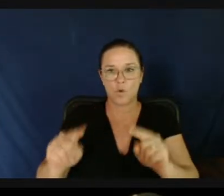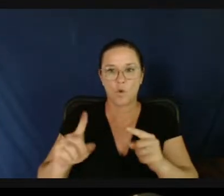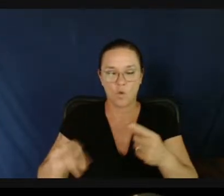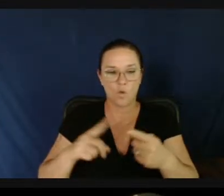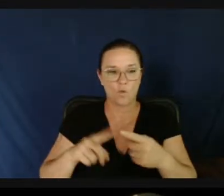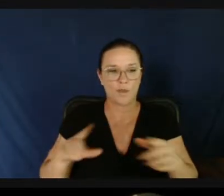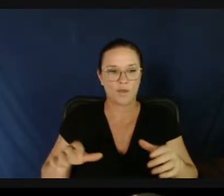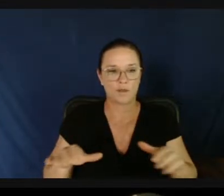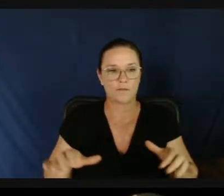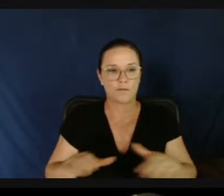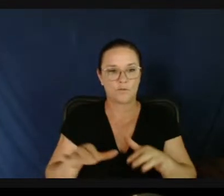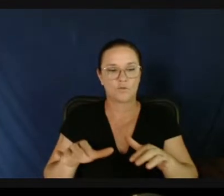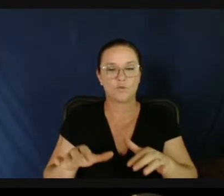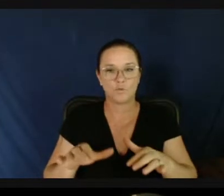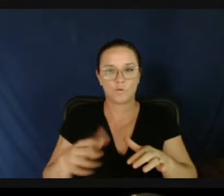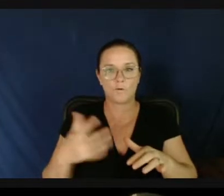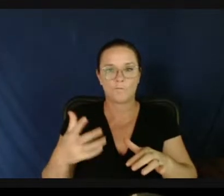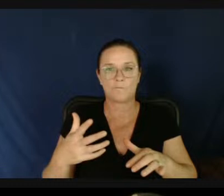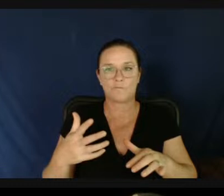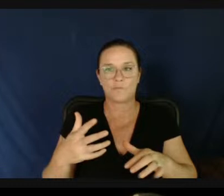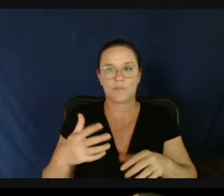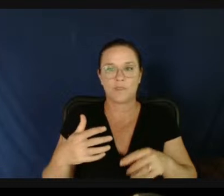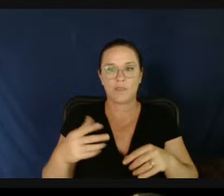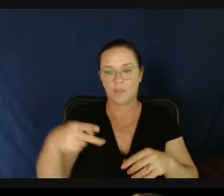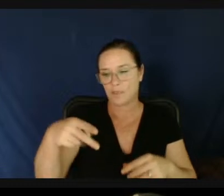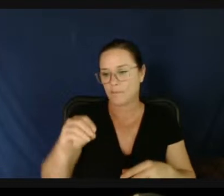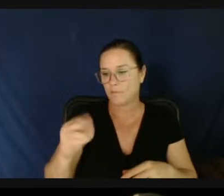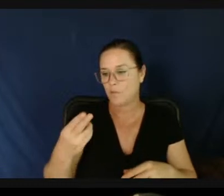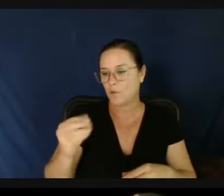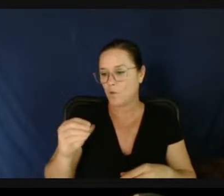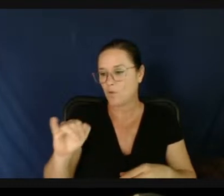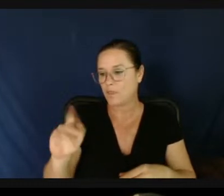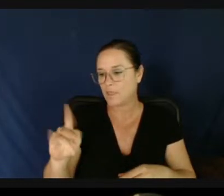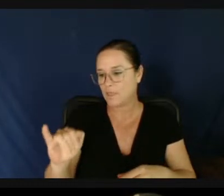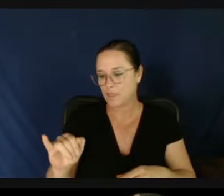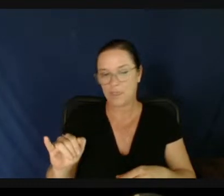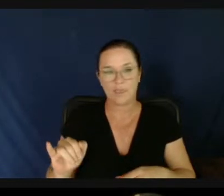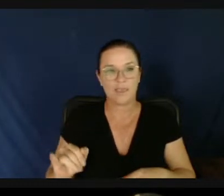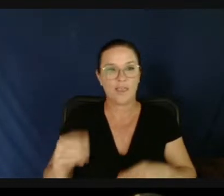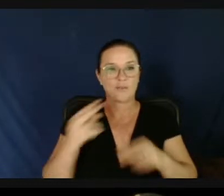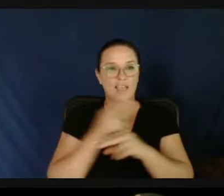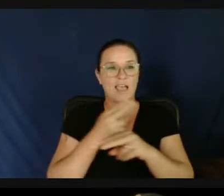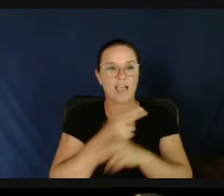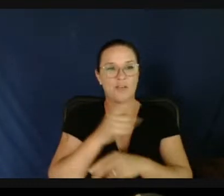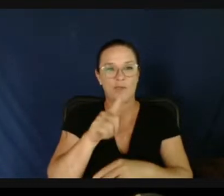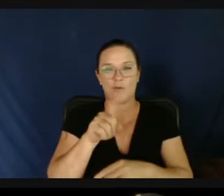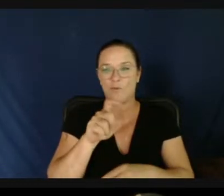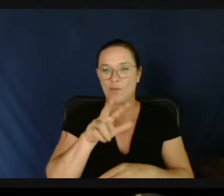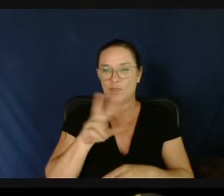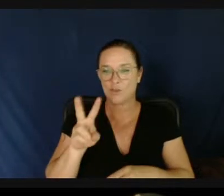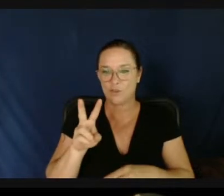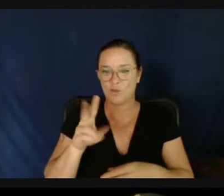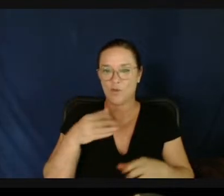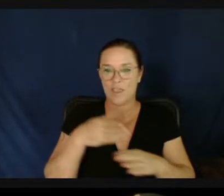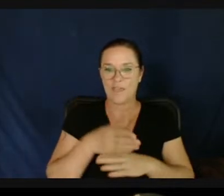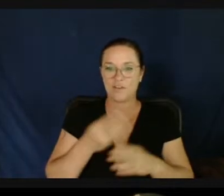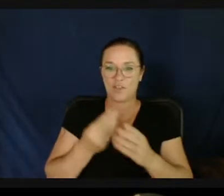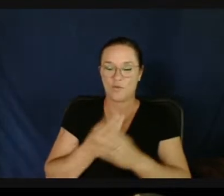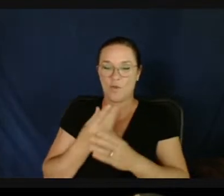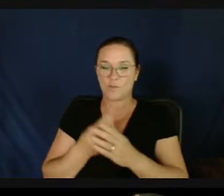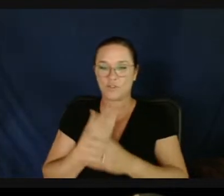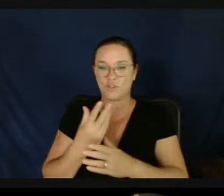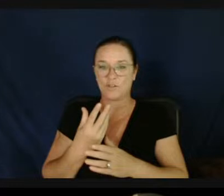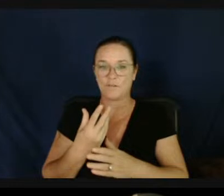do that down. Also did Highway 132 back in the day when it got right after the eruption. And that one was